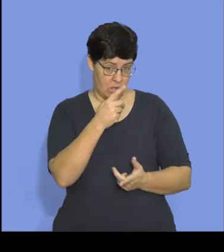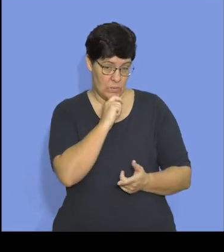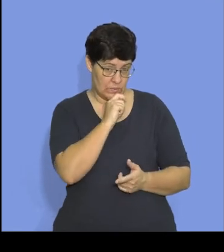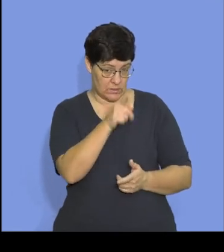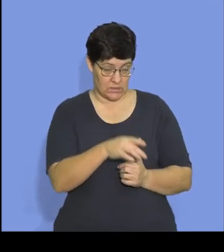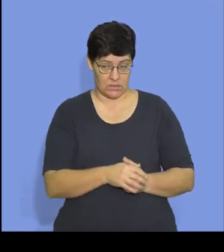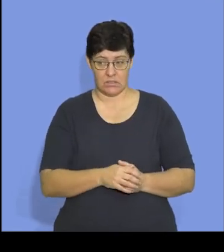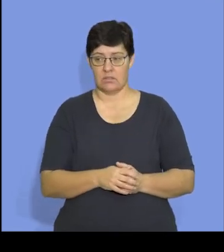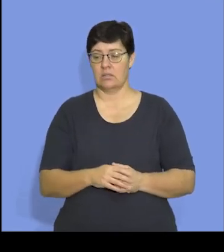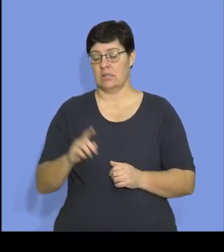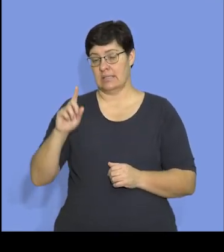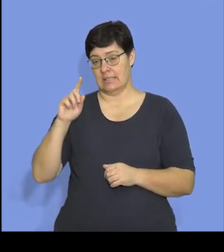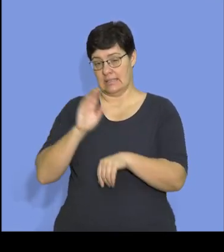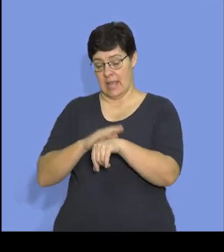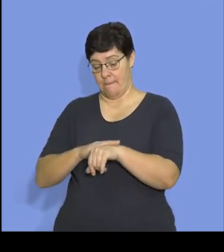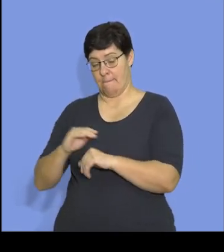Time,